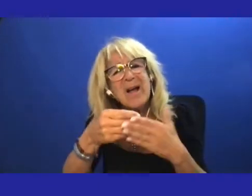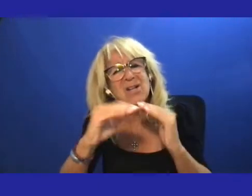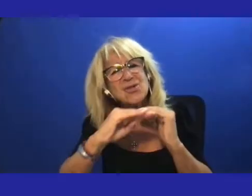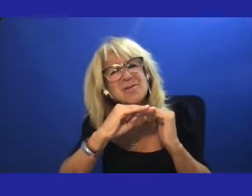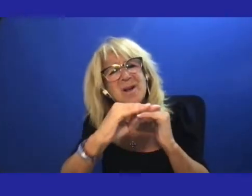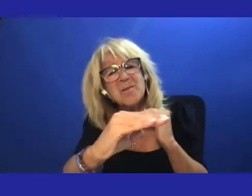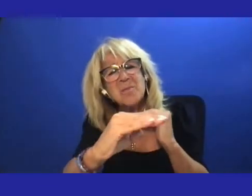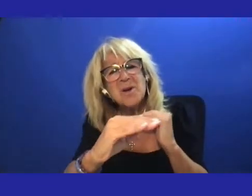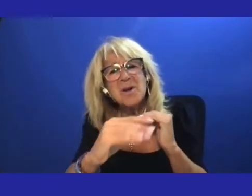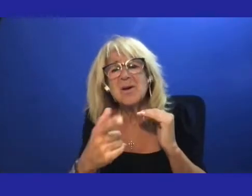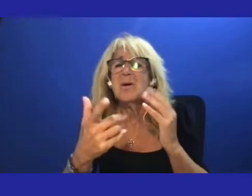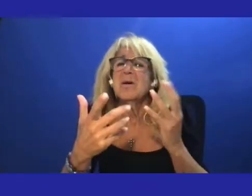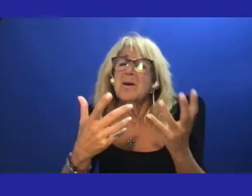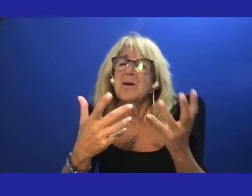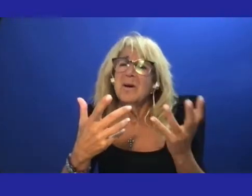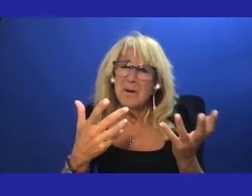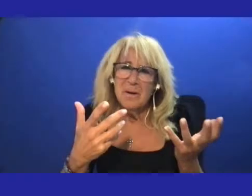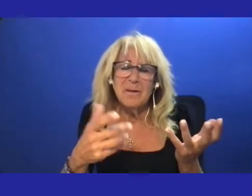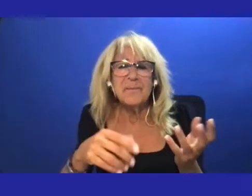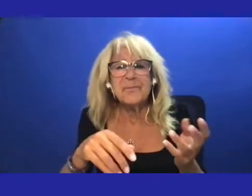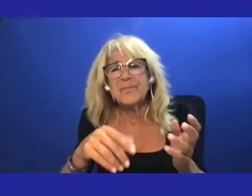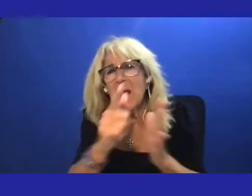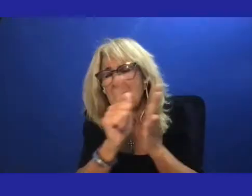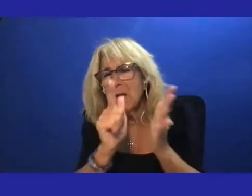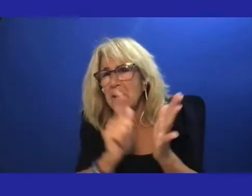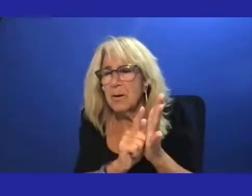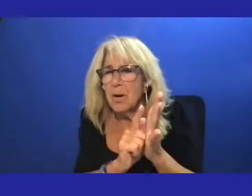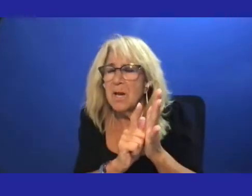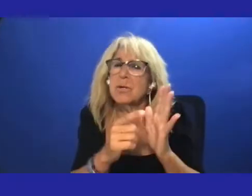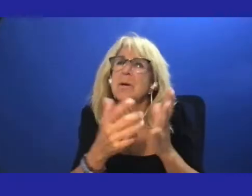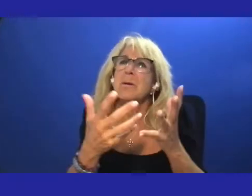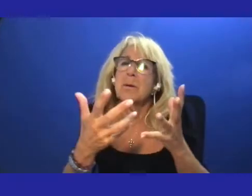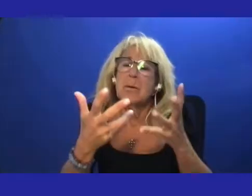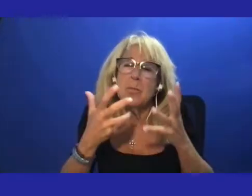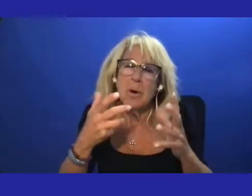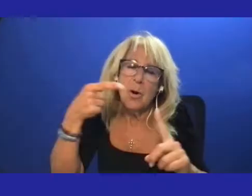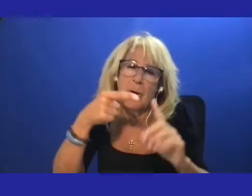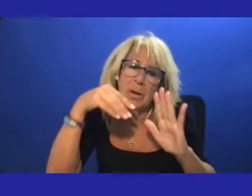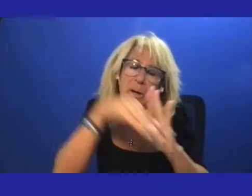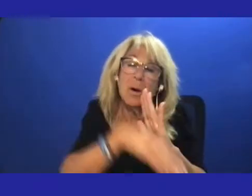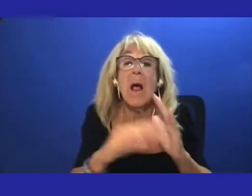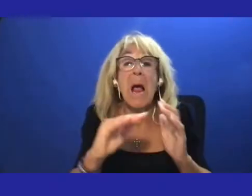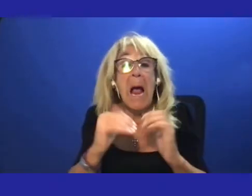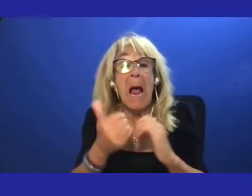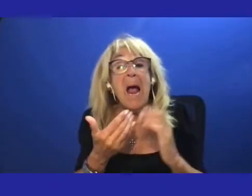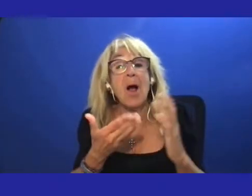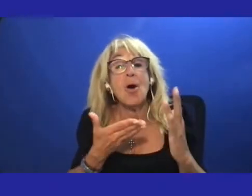down litigation claims and payouts through the improved quality of care. Go next slide.